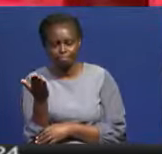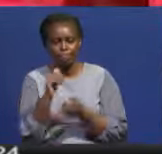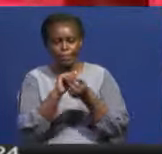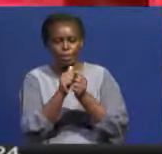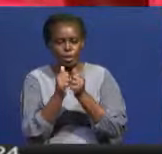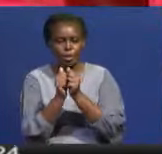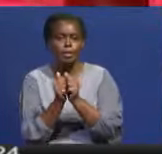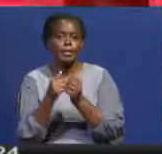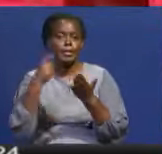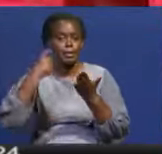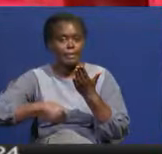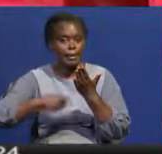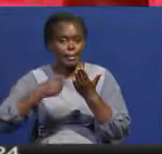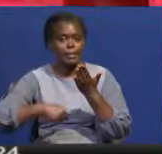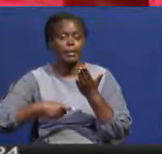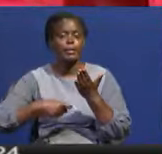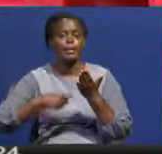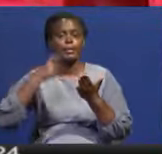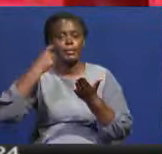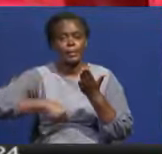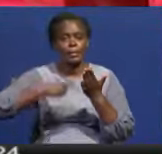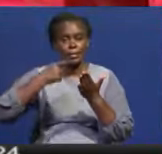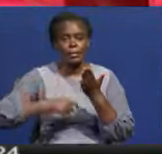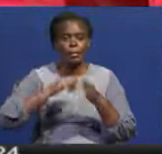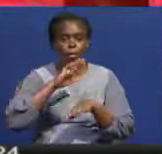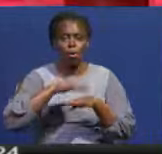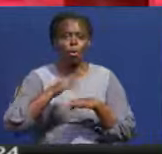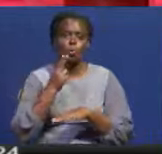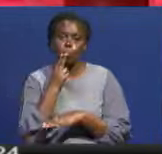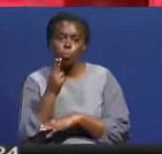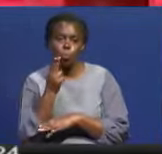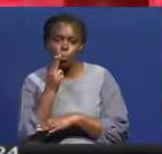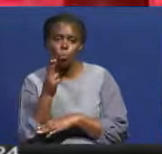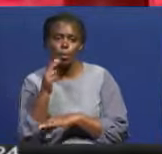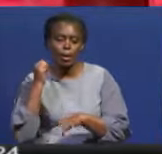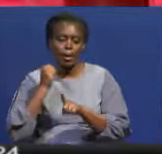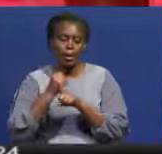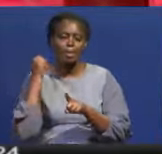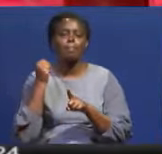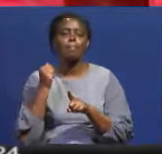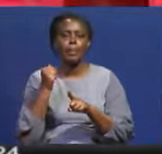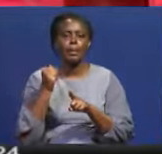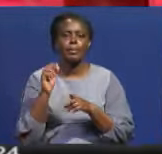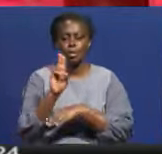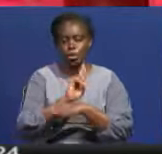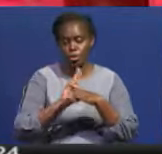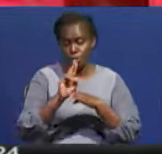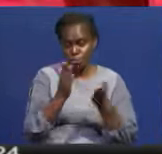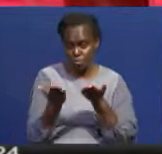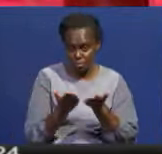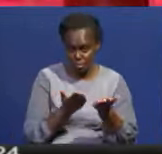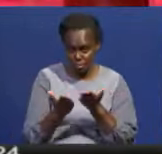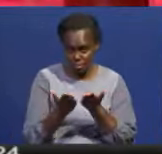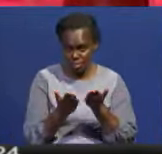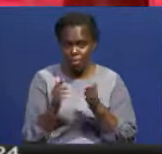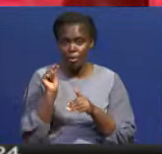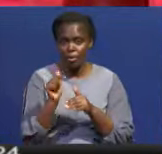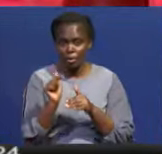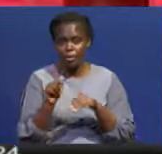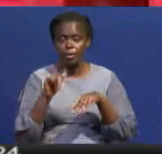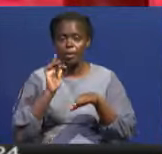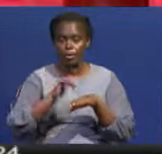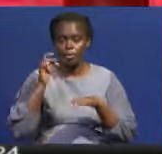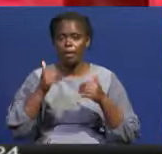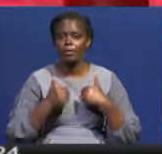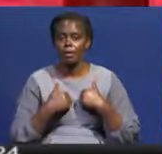changing tax regime on or changing taxation on cigarettes actually impact the consumption of those services and has